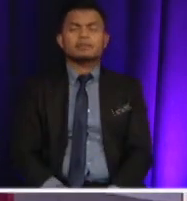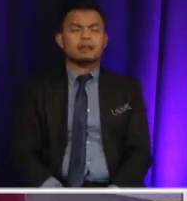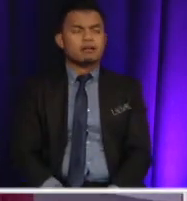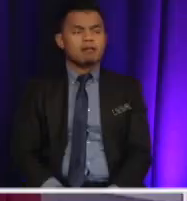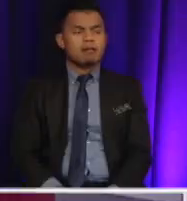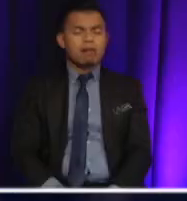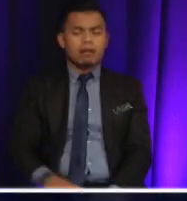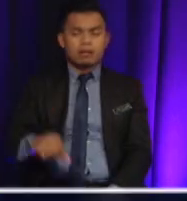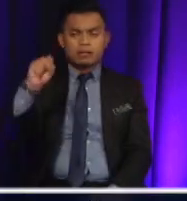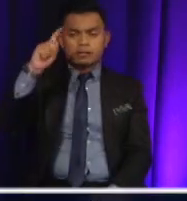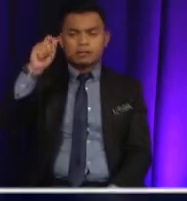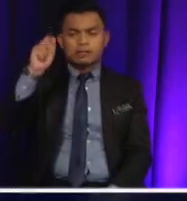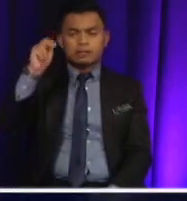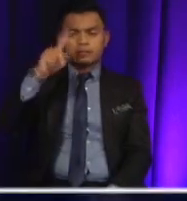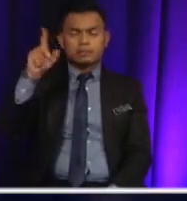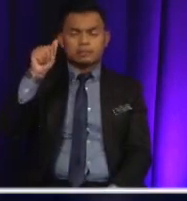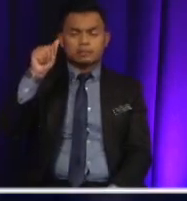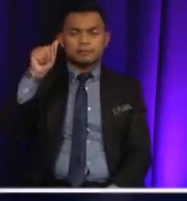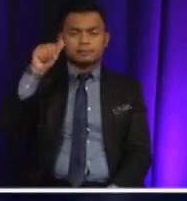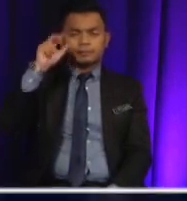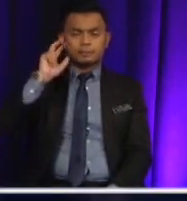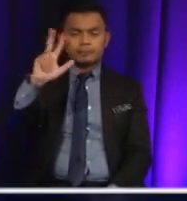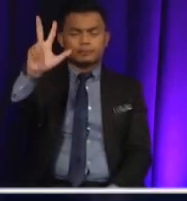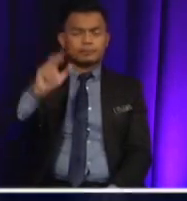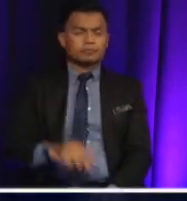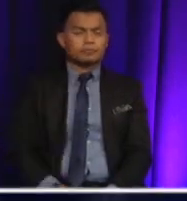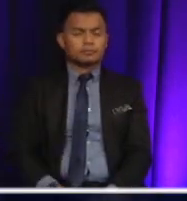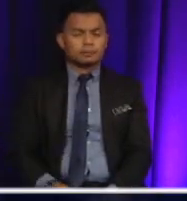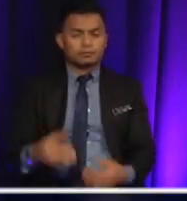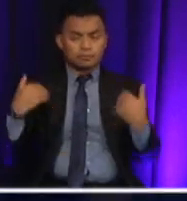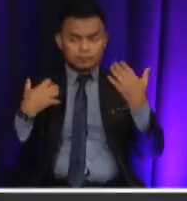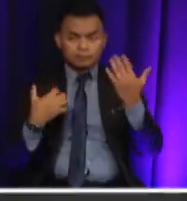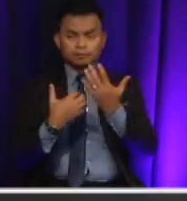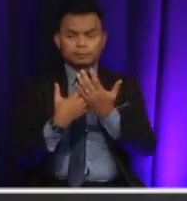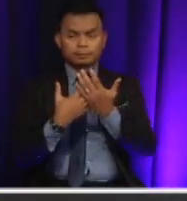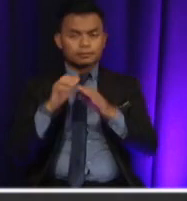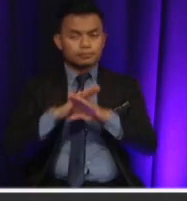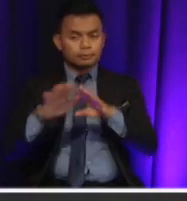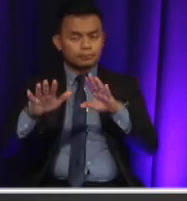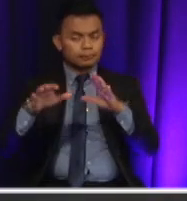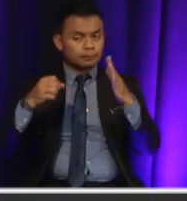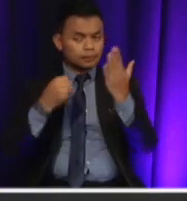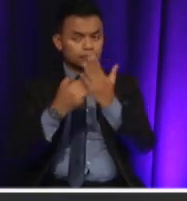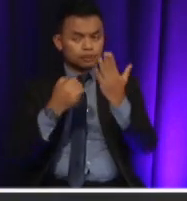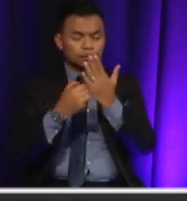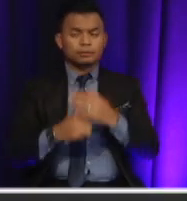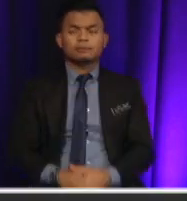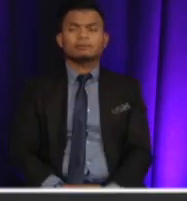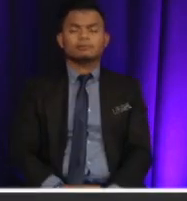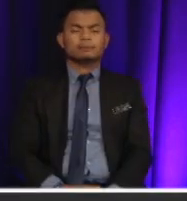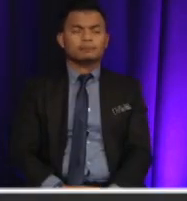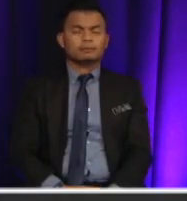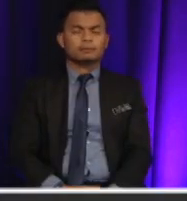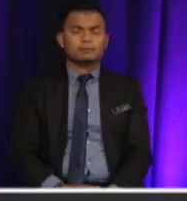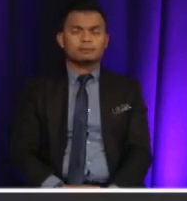Stanza 3, we have the battery in Yes. which no charge is left. Starter motor, which remains